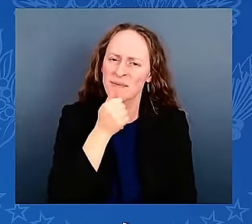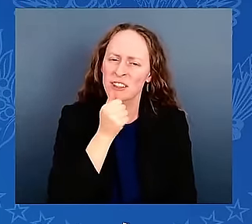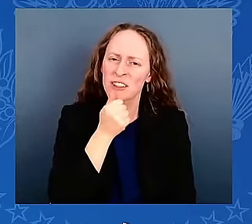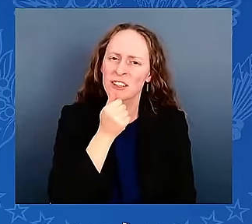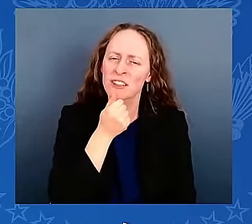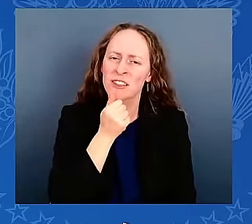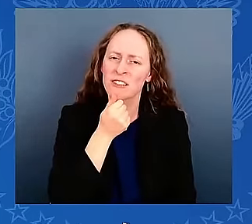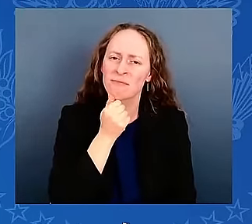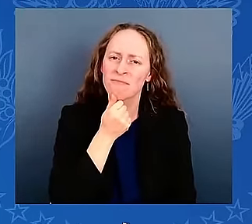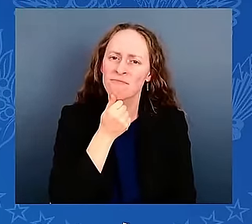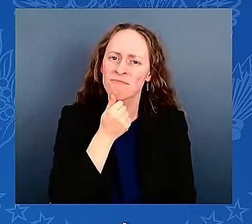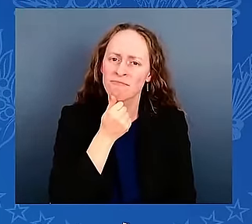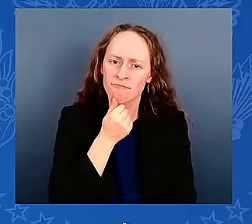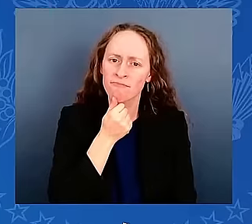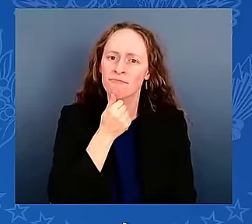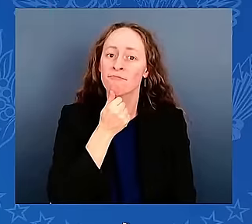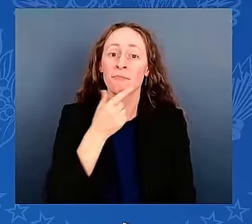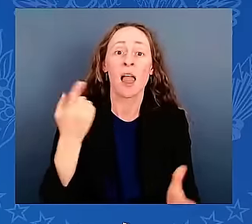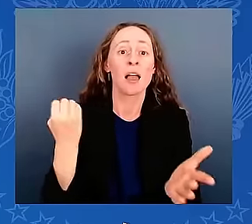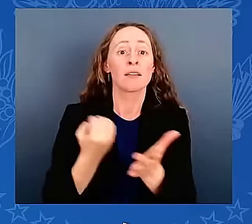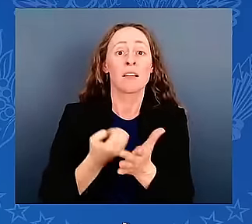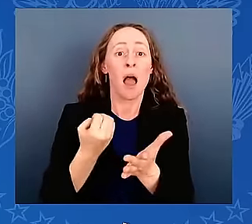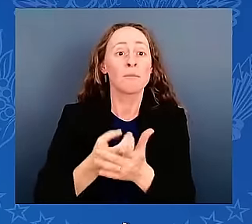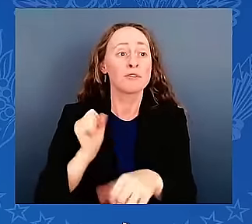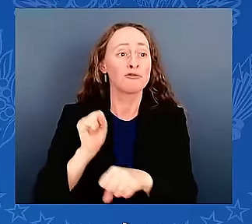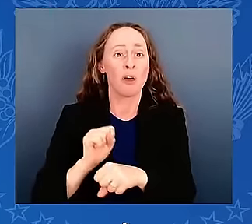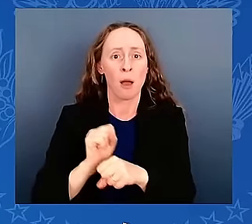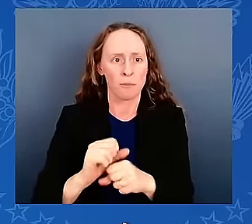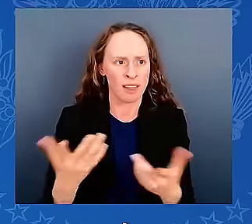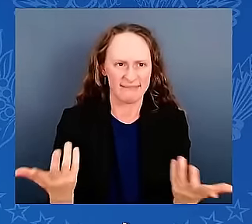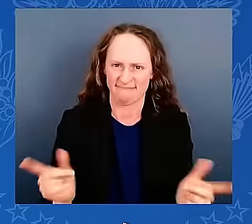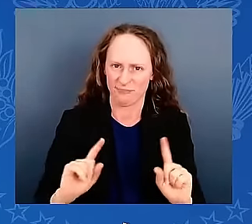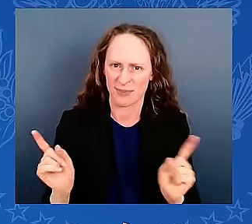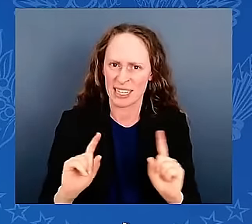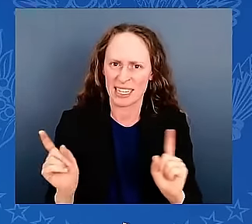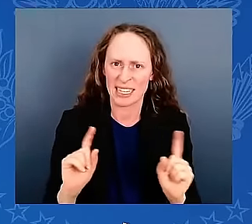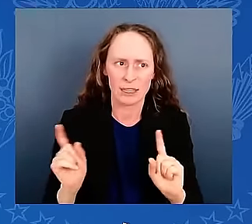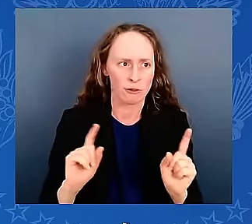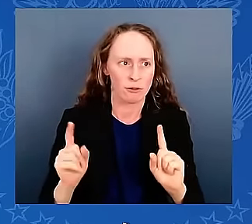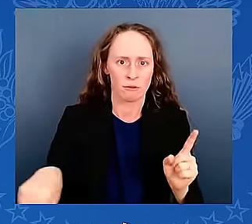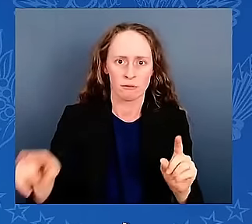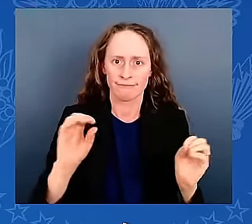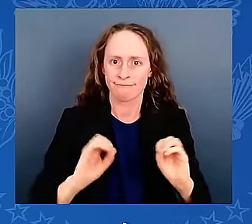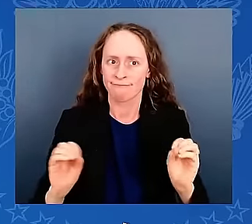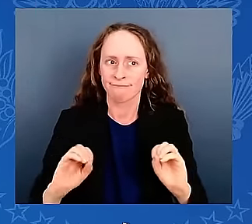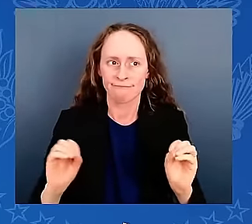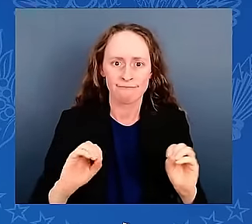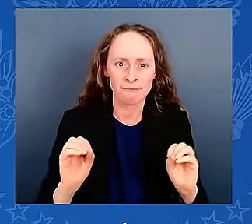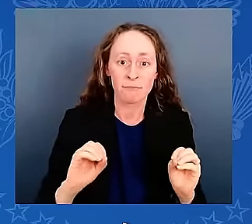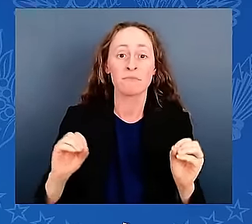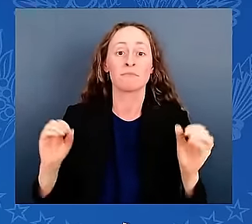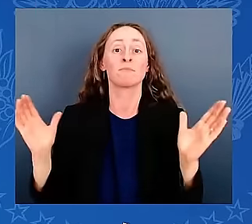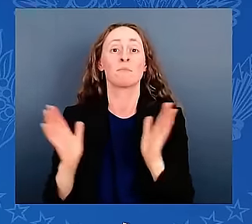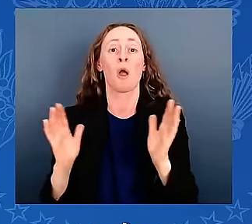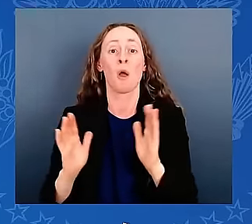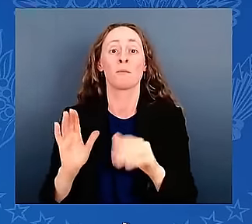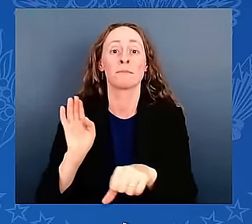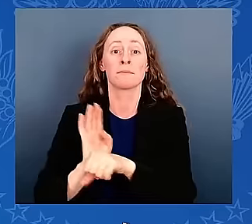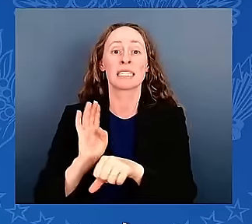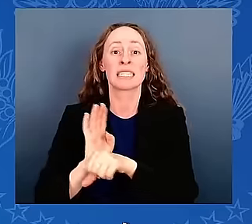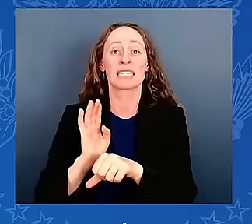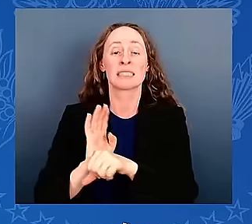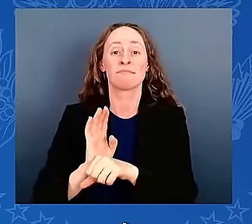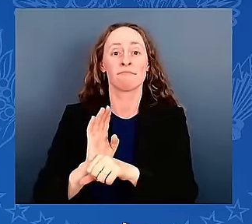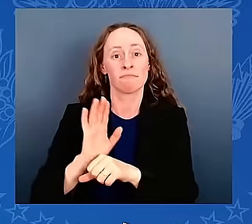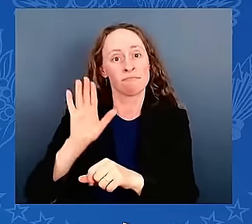unemployment, decimated small black businesses, and you peacefully protested George Floyd's murder. Donald Trump called for the National Guard